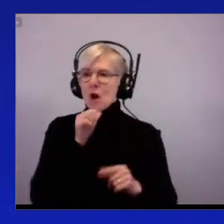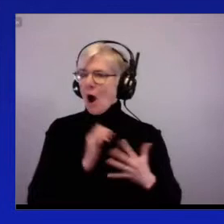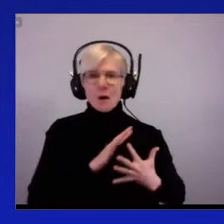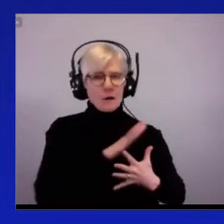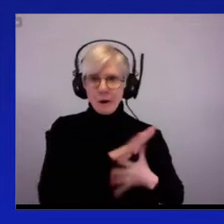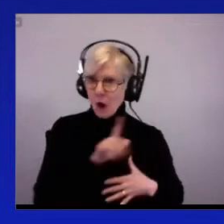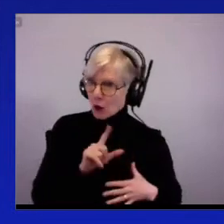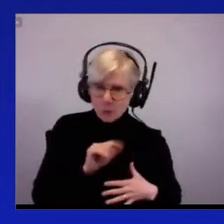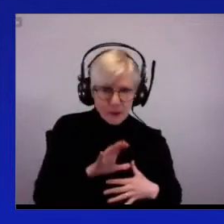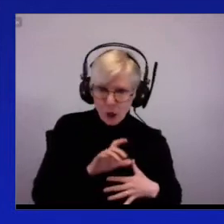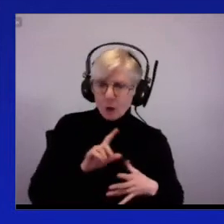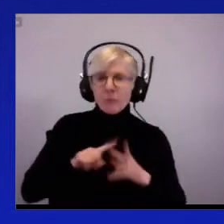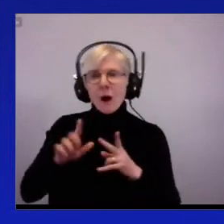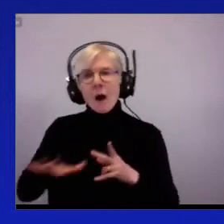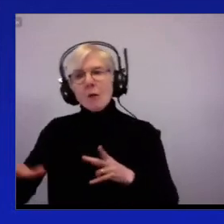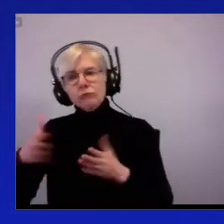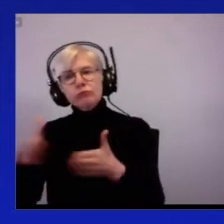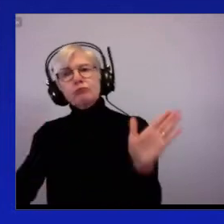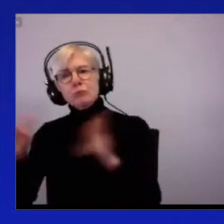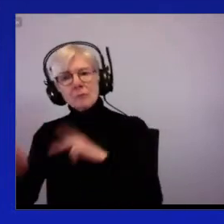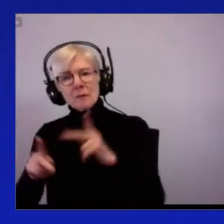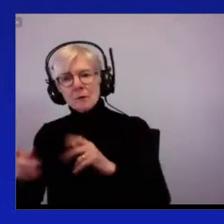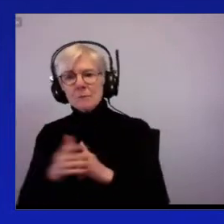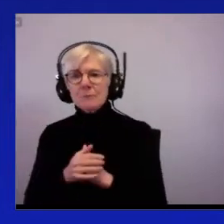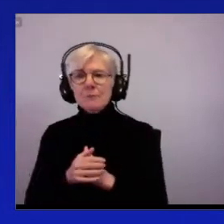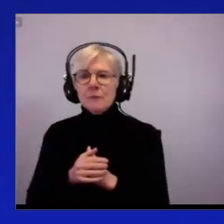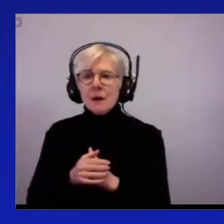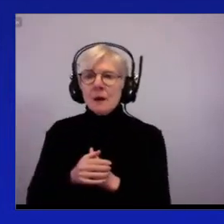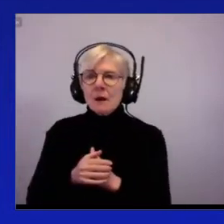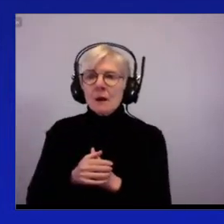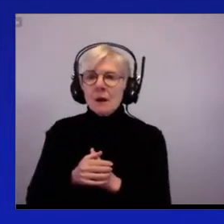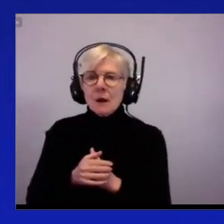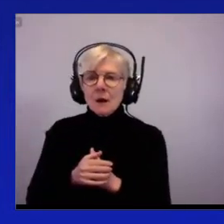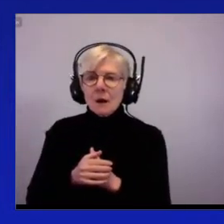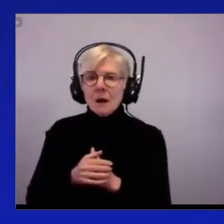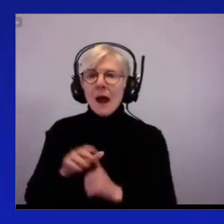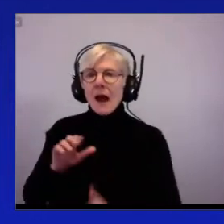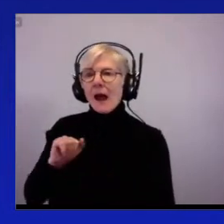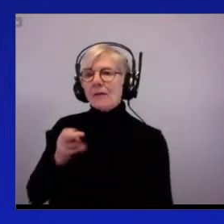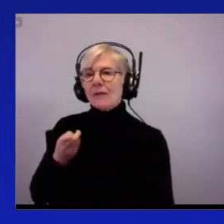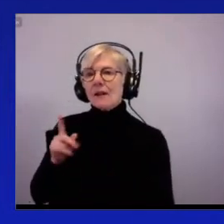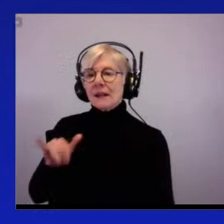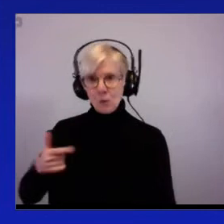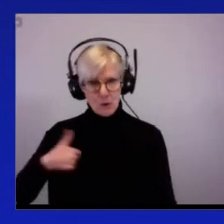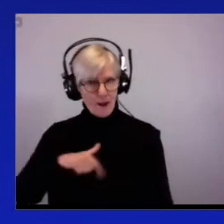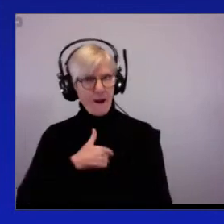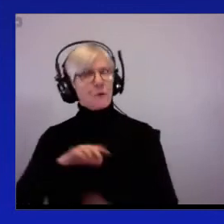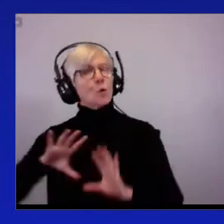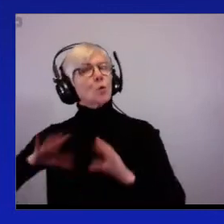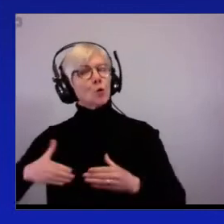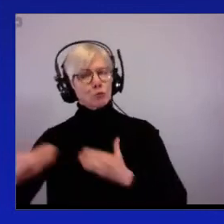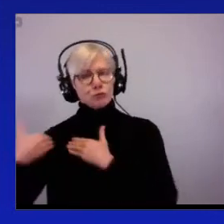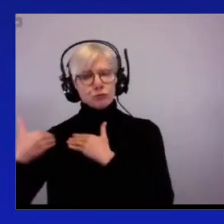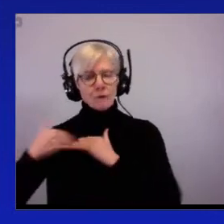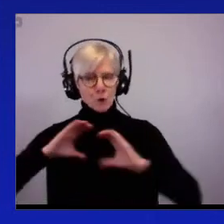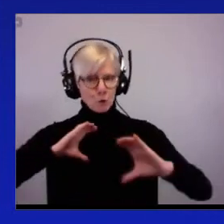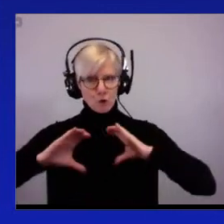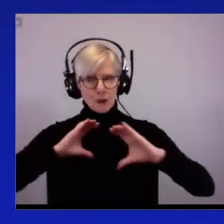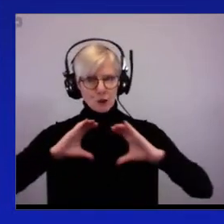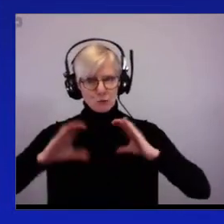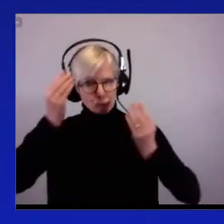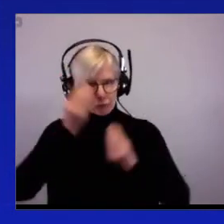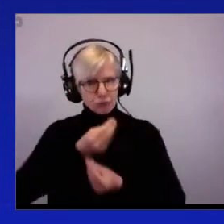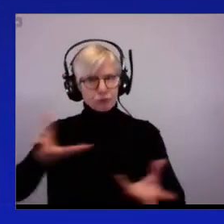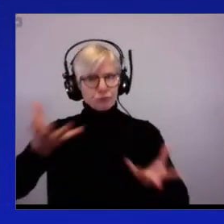a communication strategy. Part of the team, we have a group that's looking at communications, and that's one that's extremely important, because we